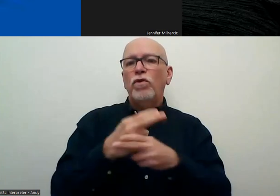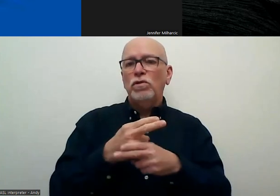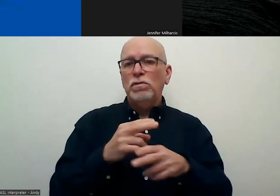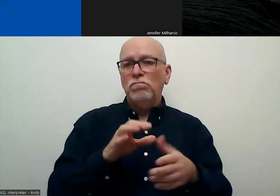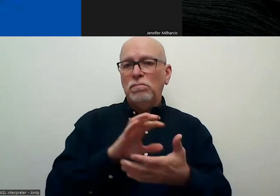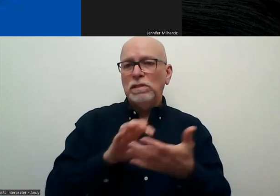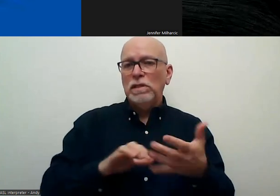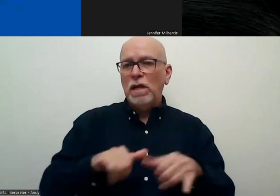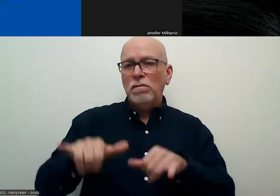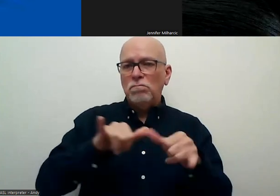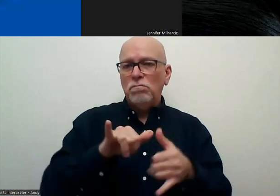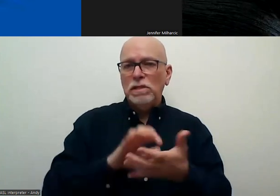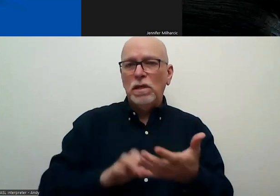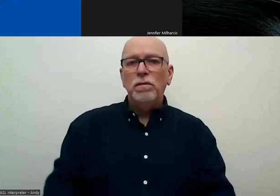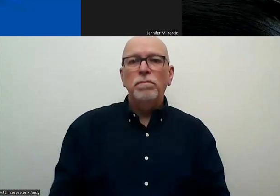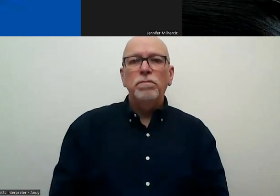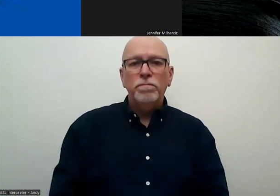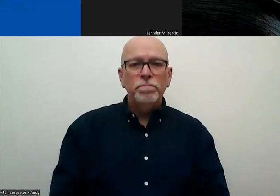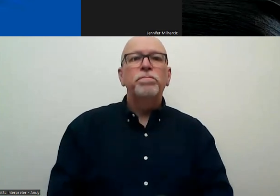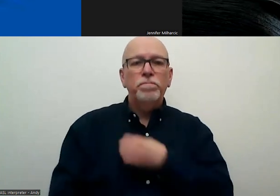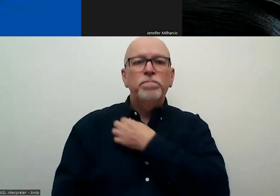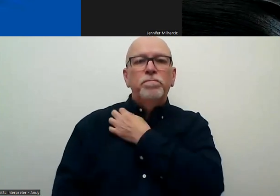our first okay